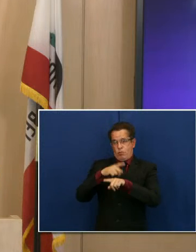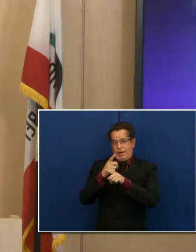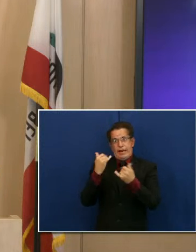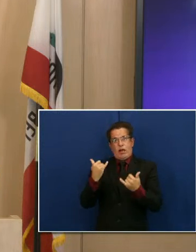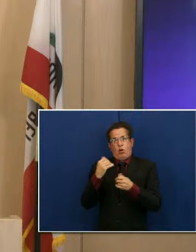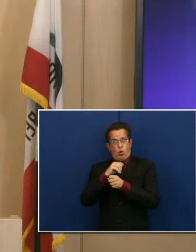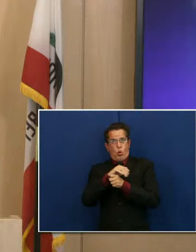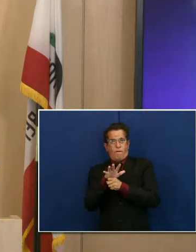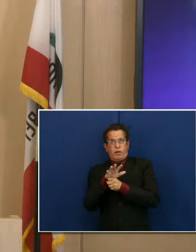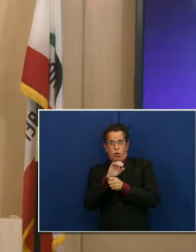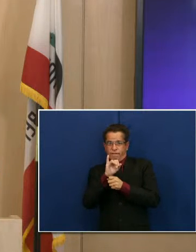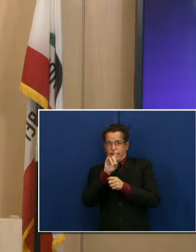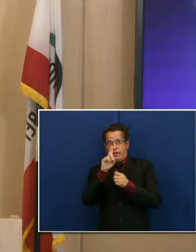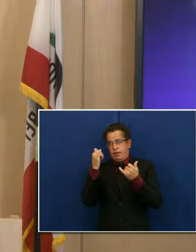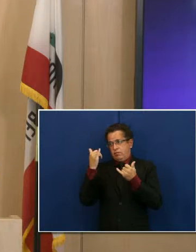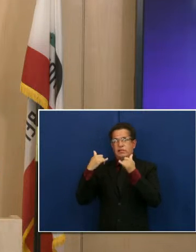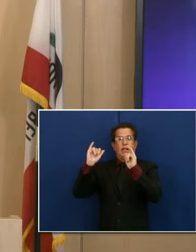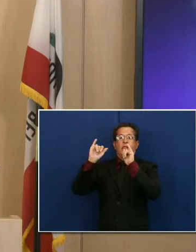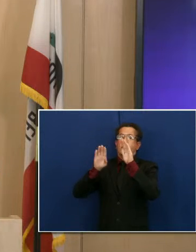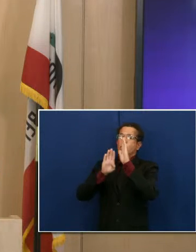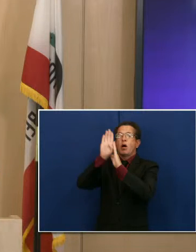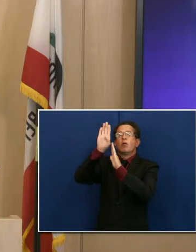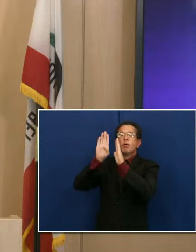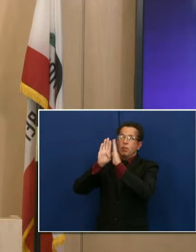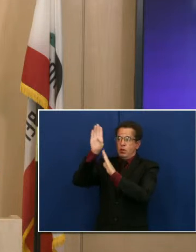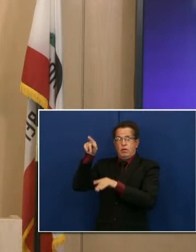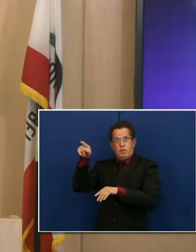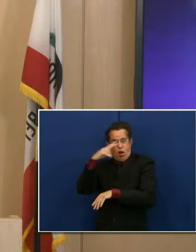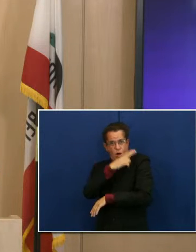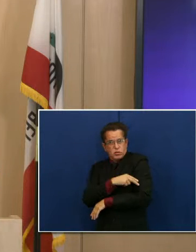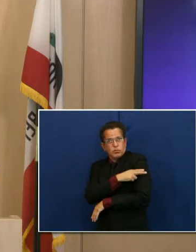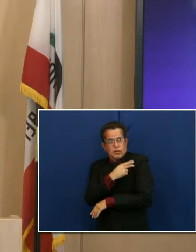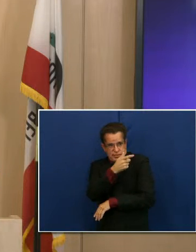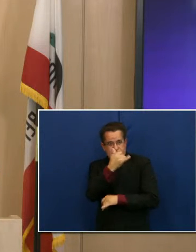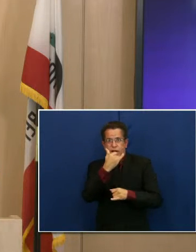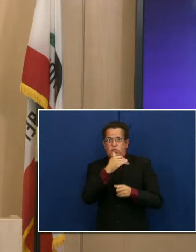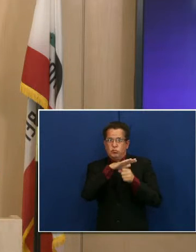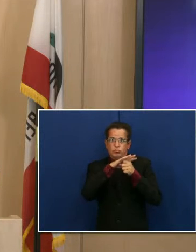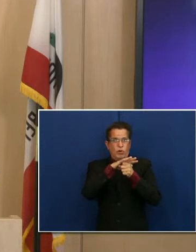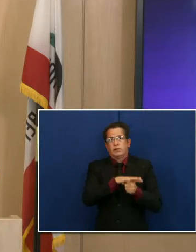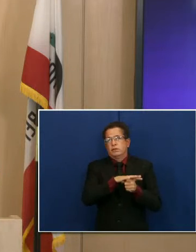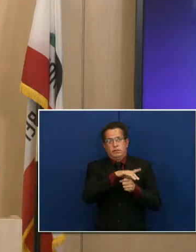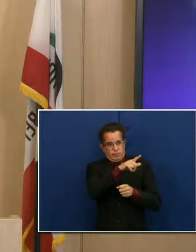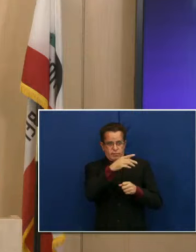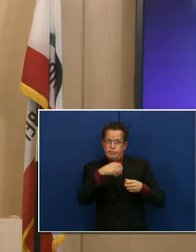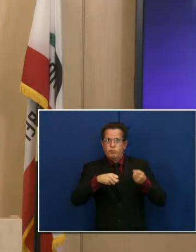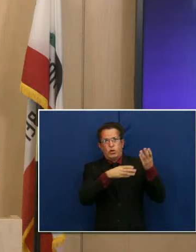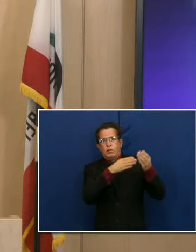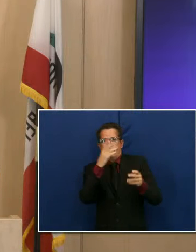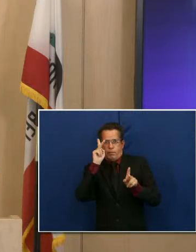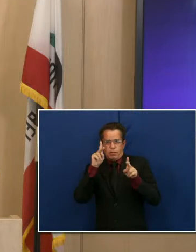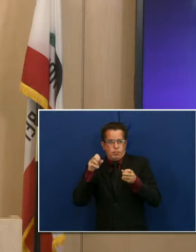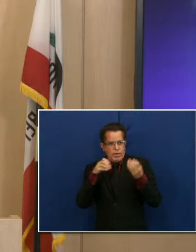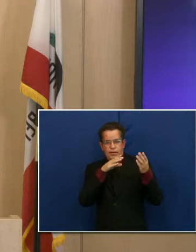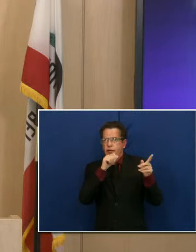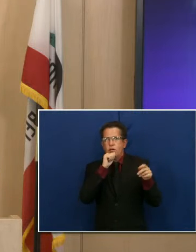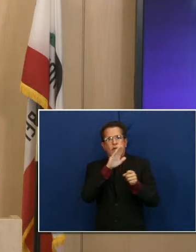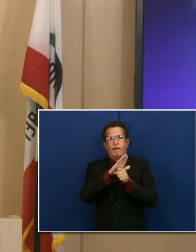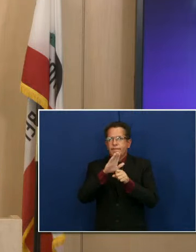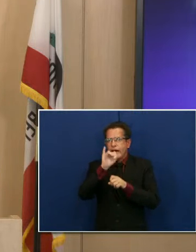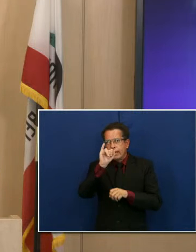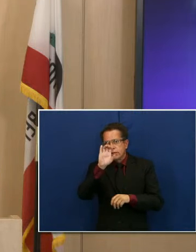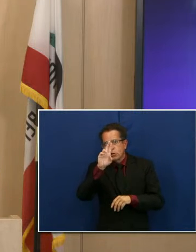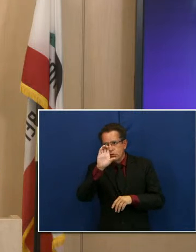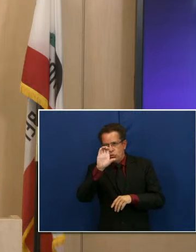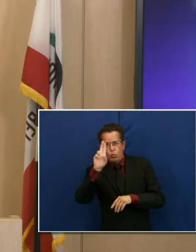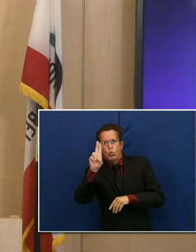COVID-19 cases continuing to rise, and hospitals are straining to treat patients and provide enough intensive care units and